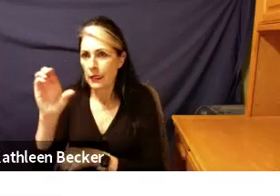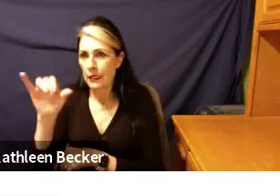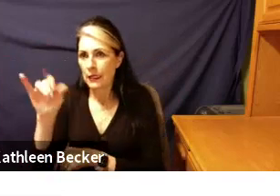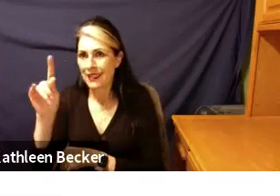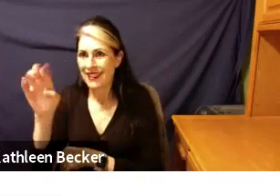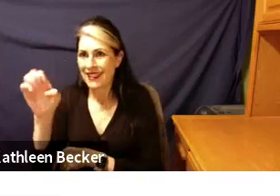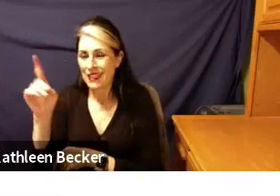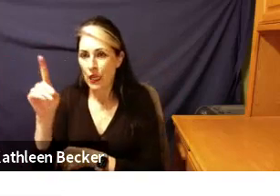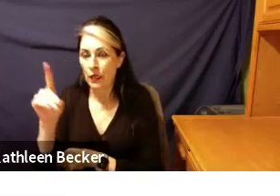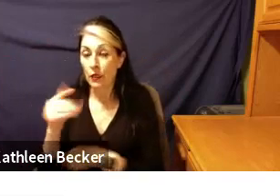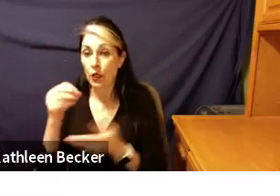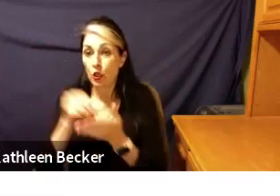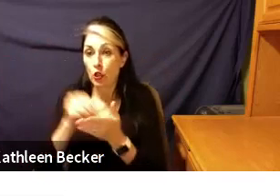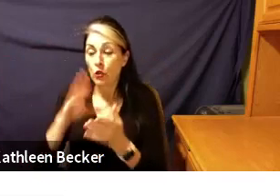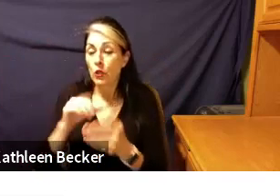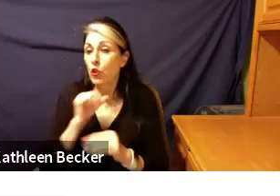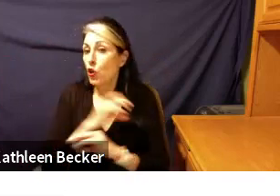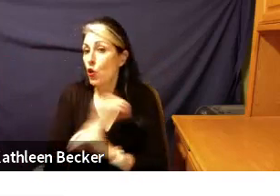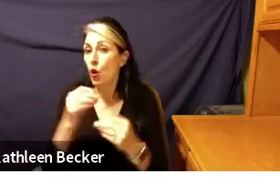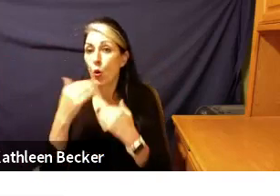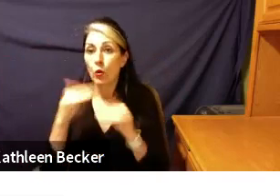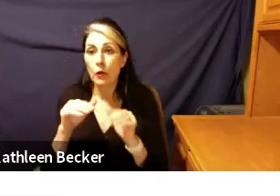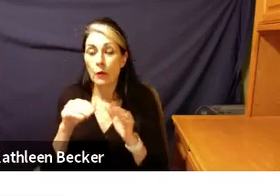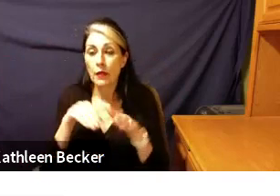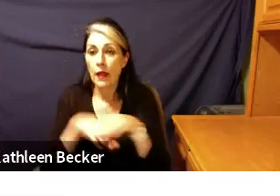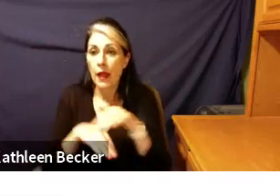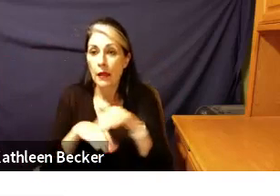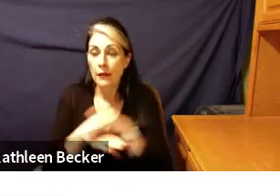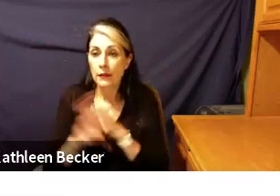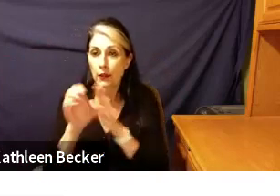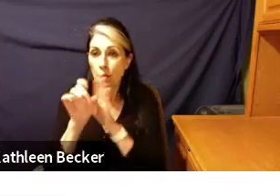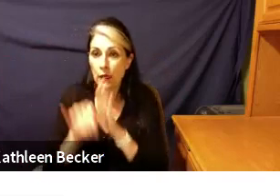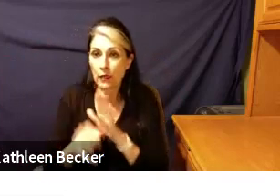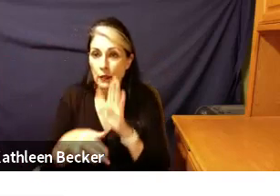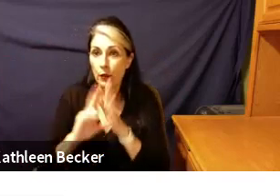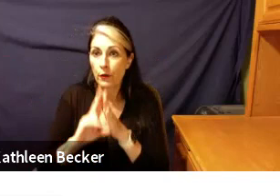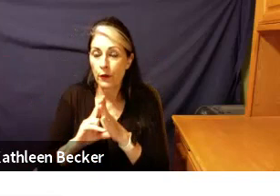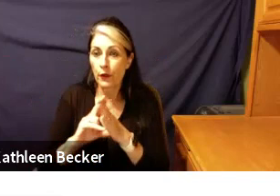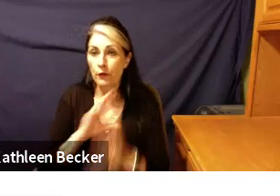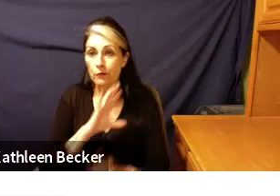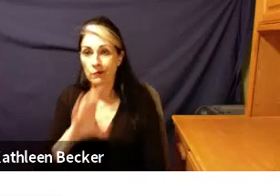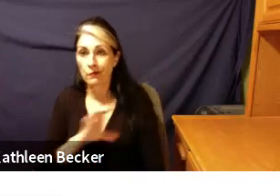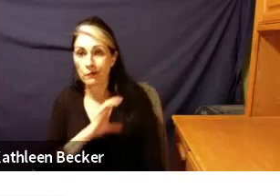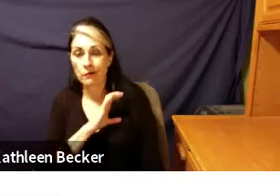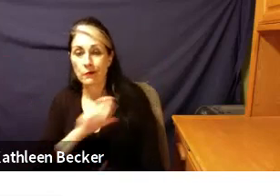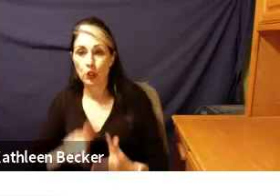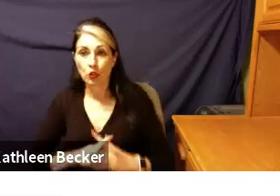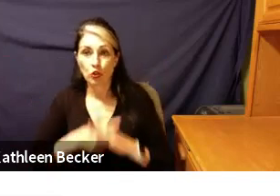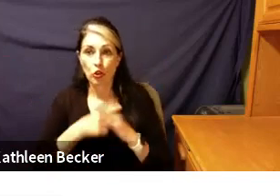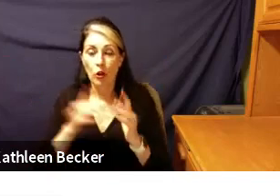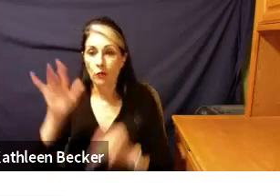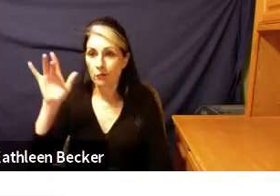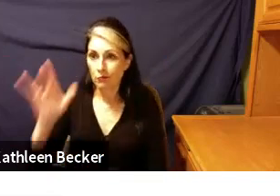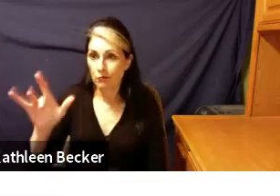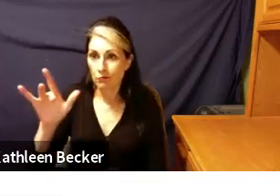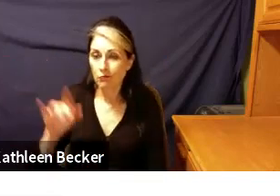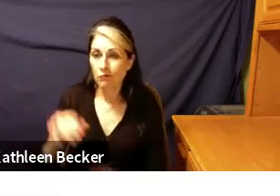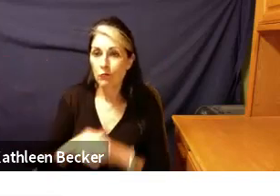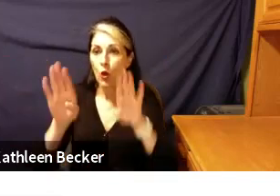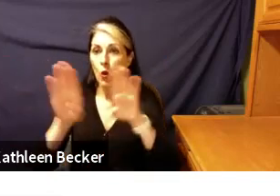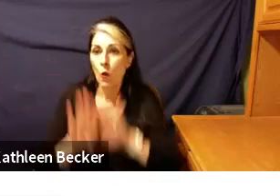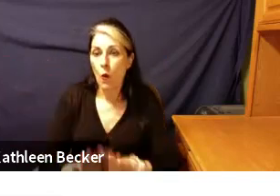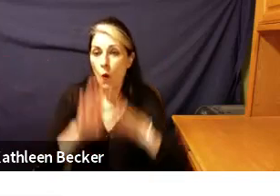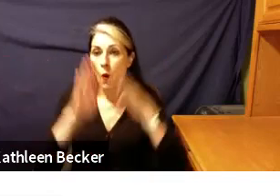have unlimited access to the essay review feature. To begin, students will open their